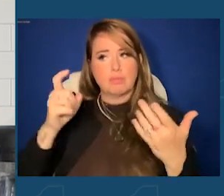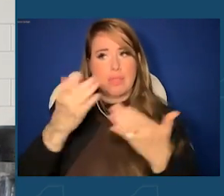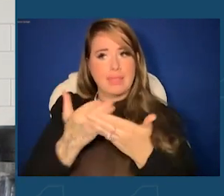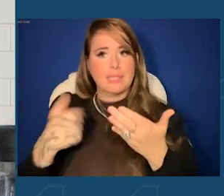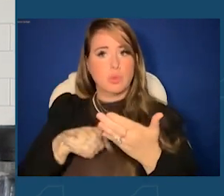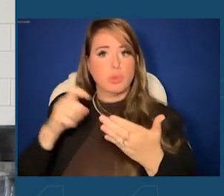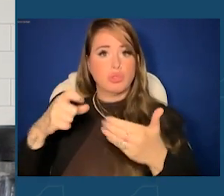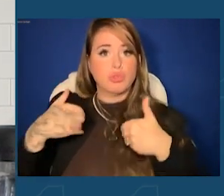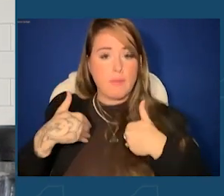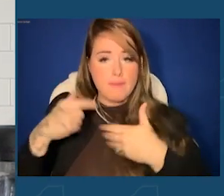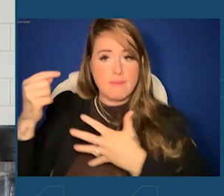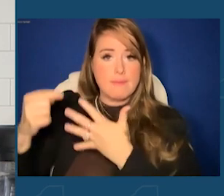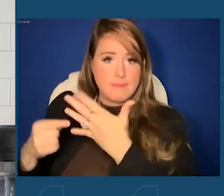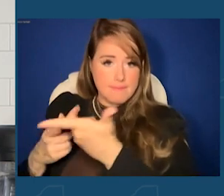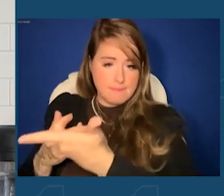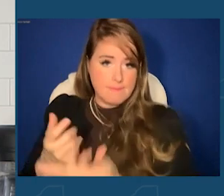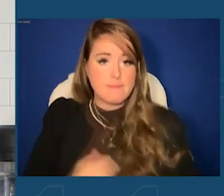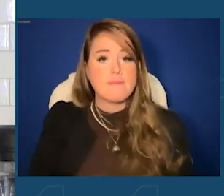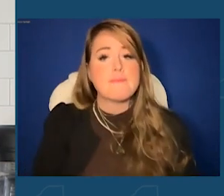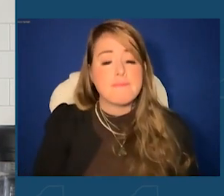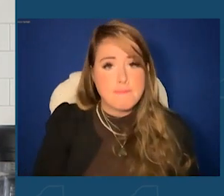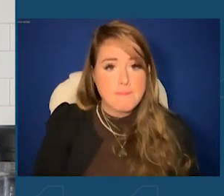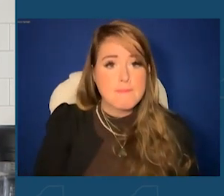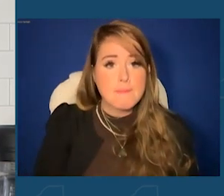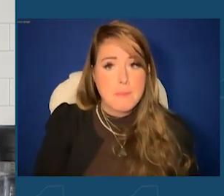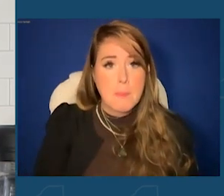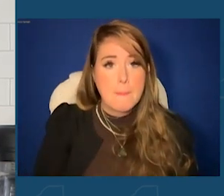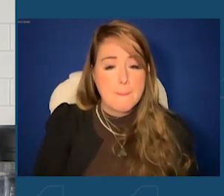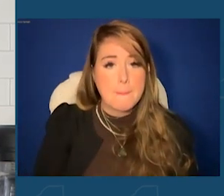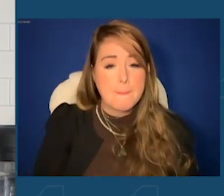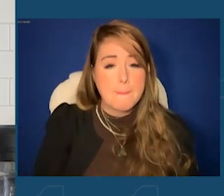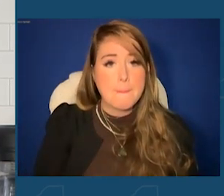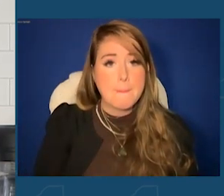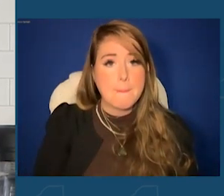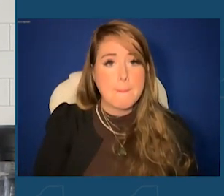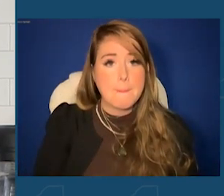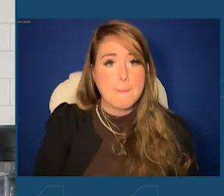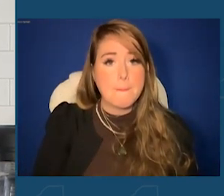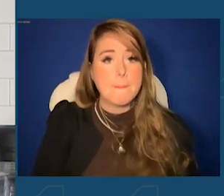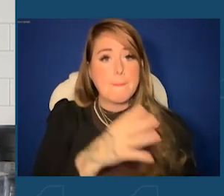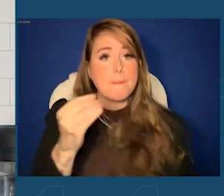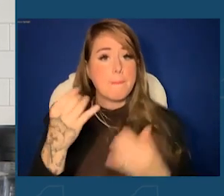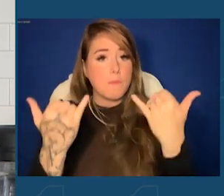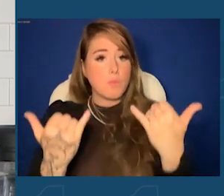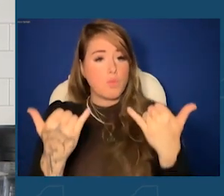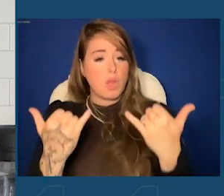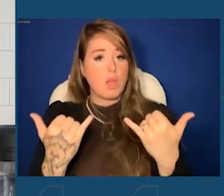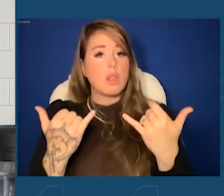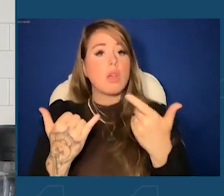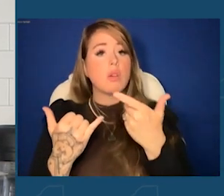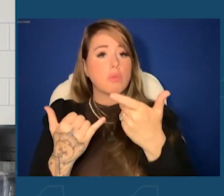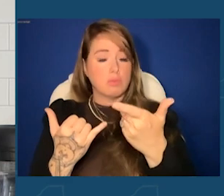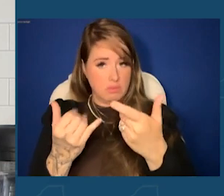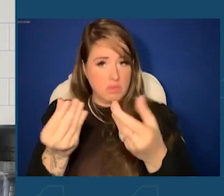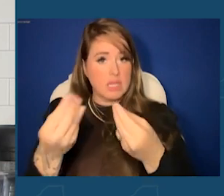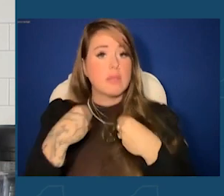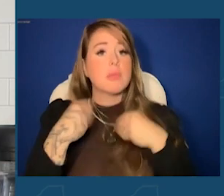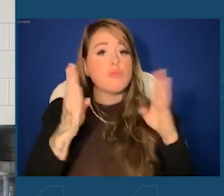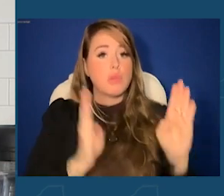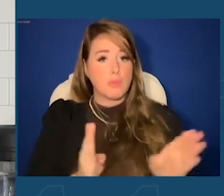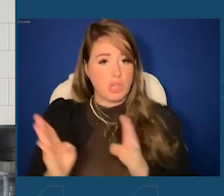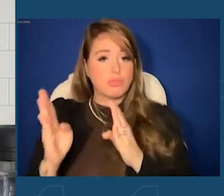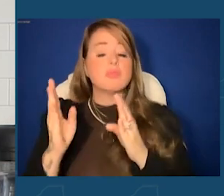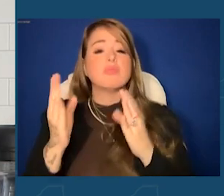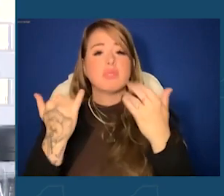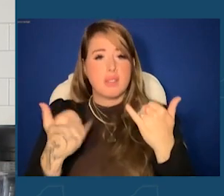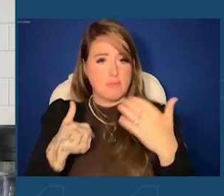there what are our rights and also our responsibilities. Actualmente estoy haciendo la preparación, ya tengo